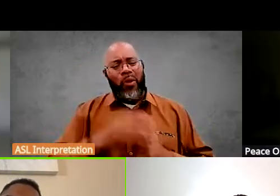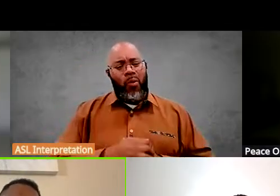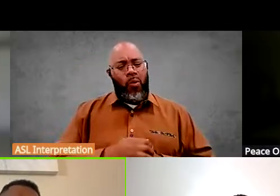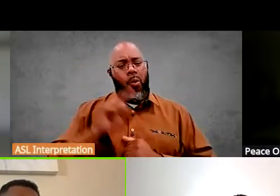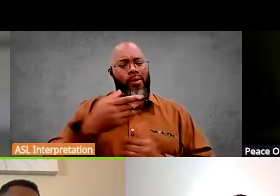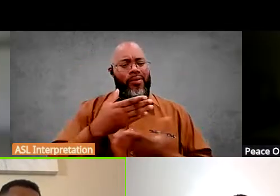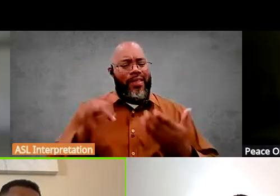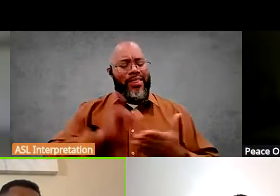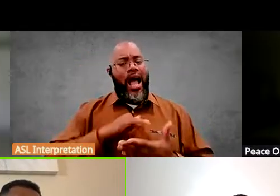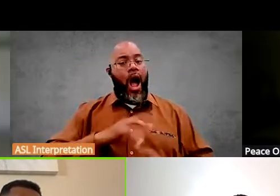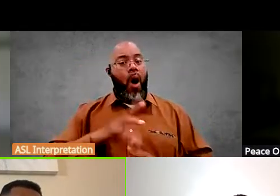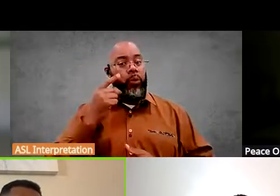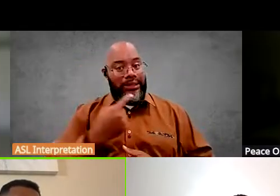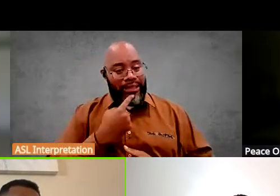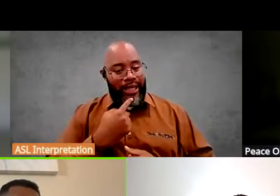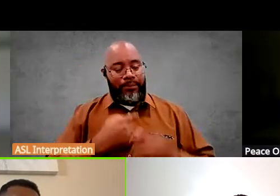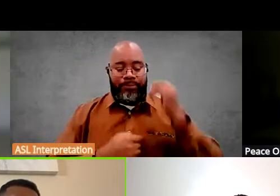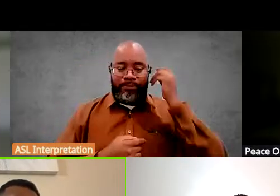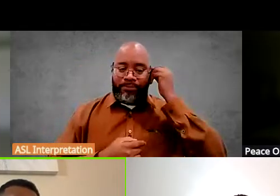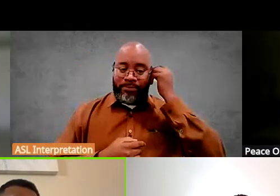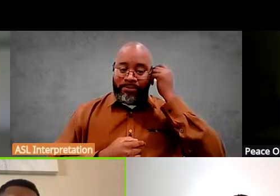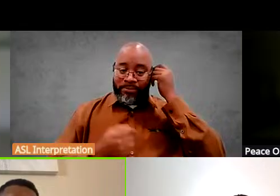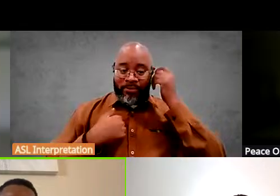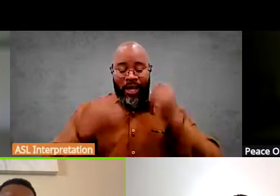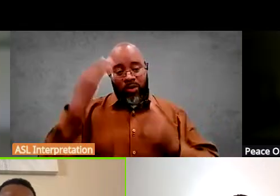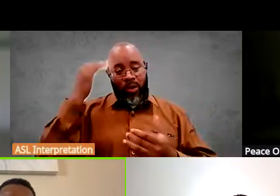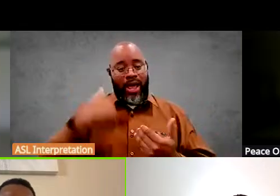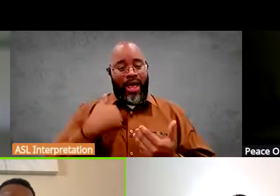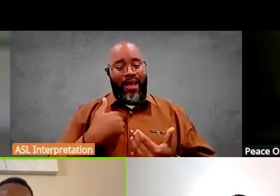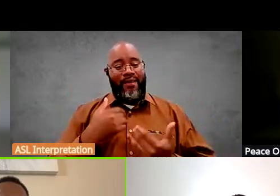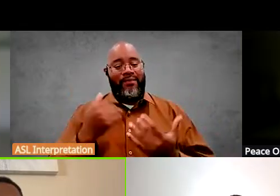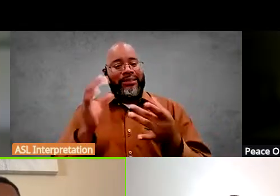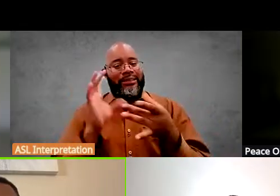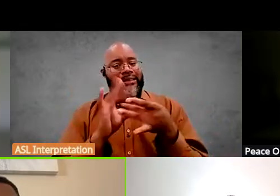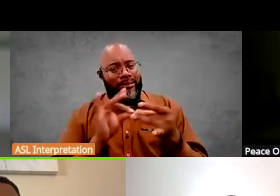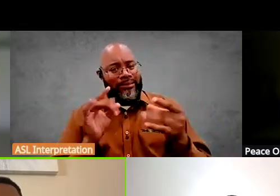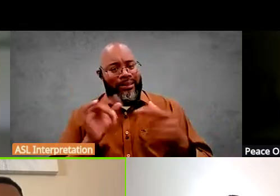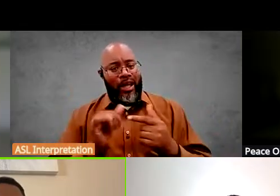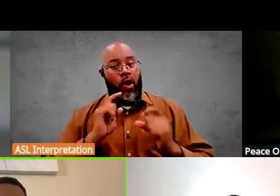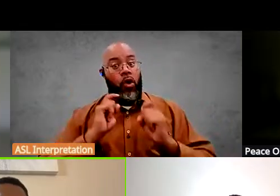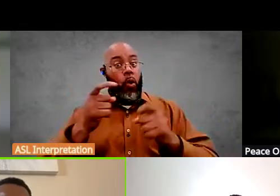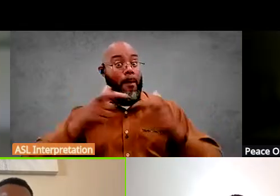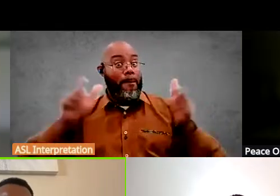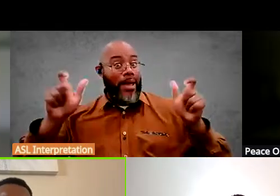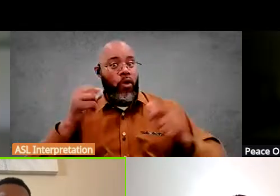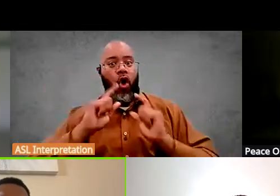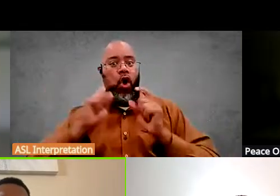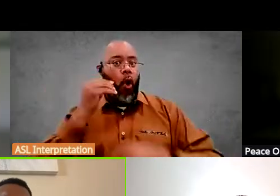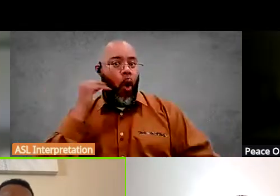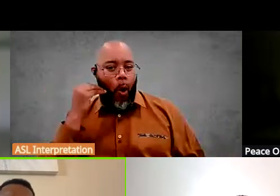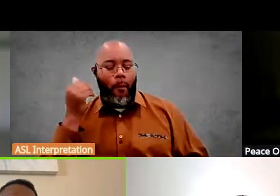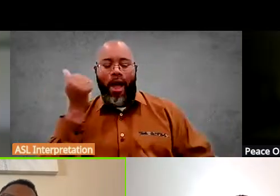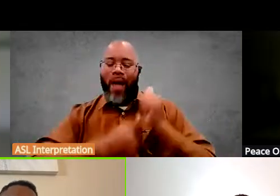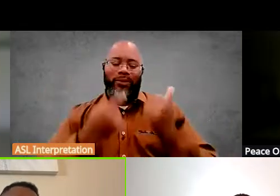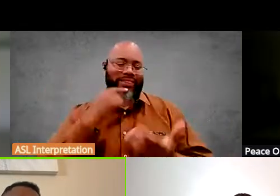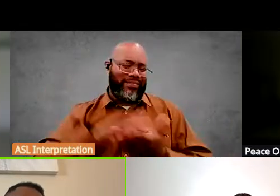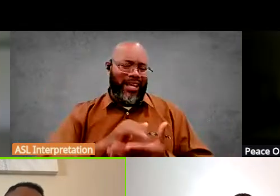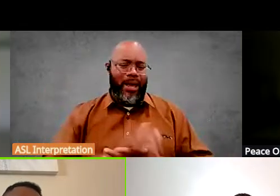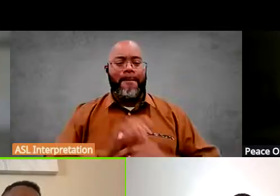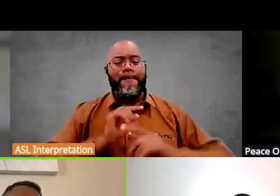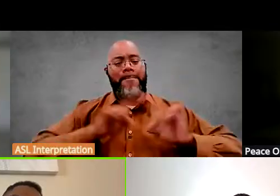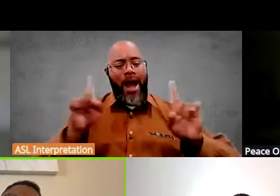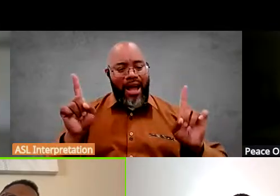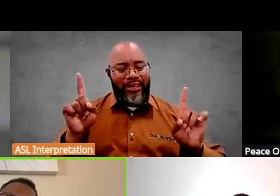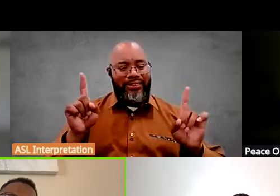thing I would say, I know there's this saying that go big or go home, right? Everyone kind of say that.